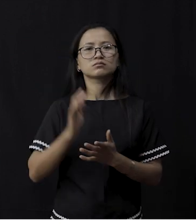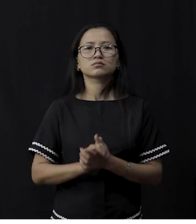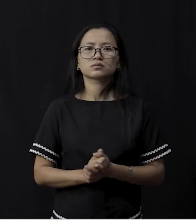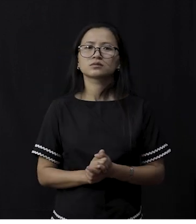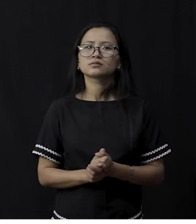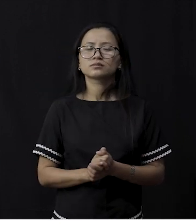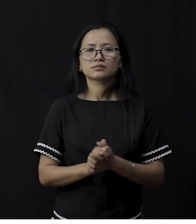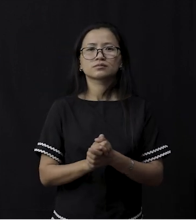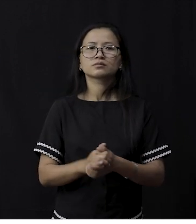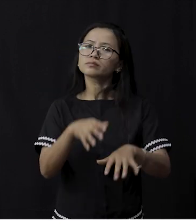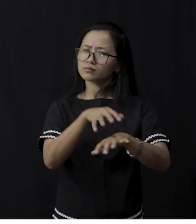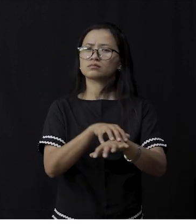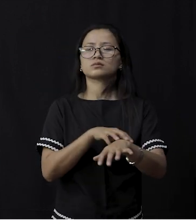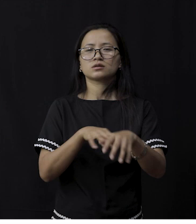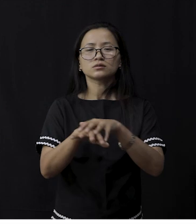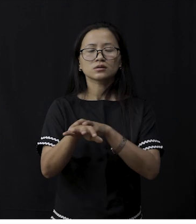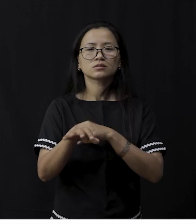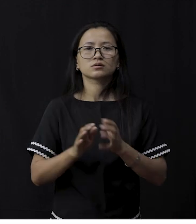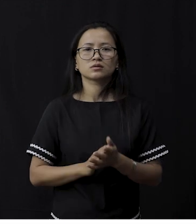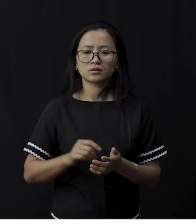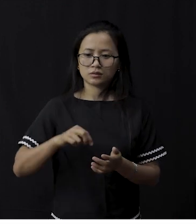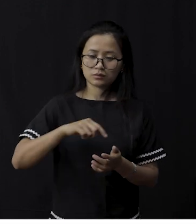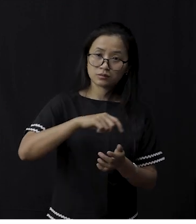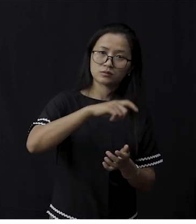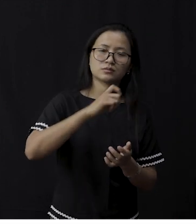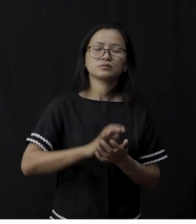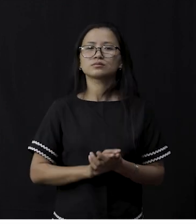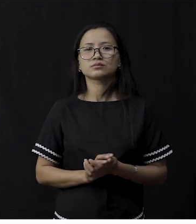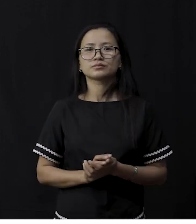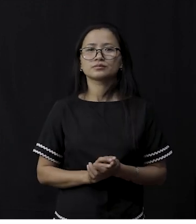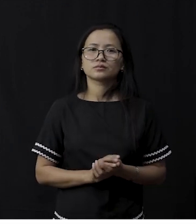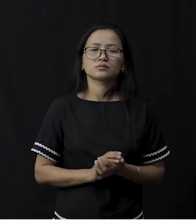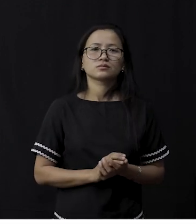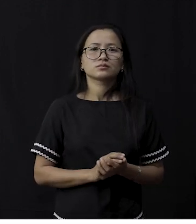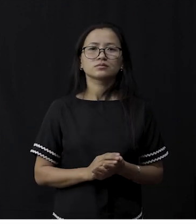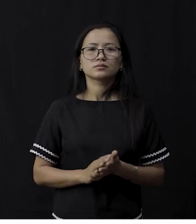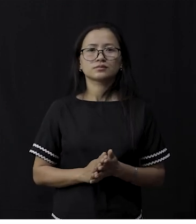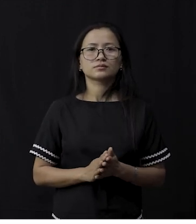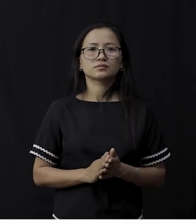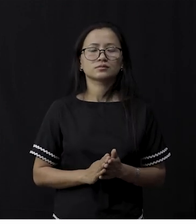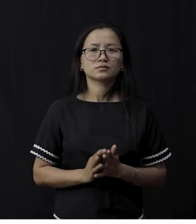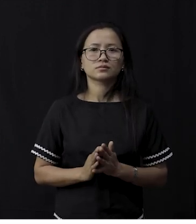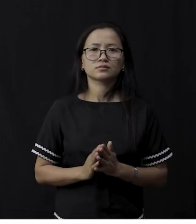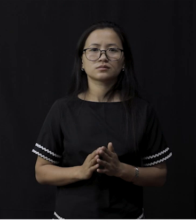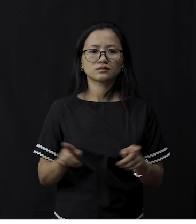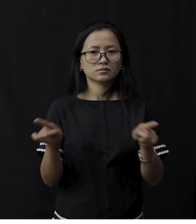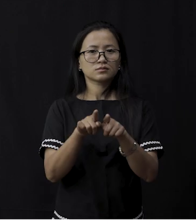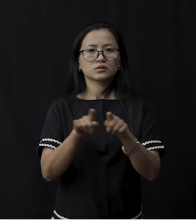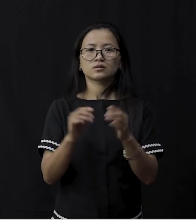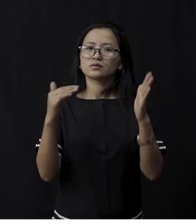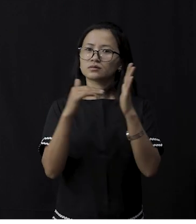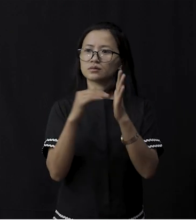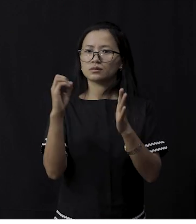think. Oh yes, it's an animal, the one which walks on legs. So yes, caterpillar is an animal. So similarly,